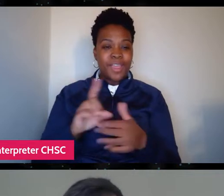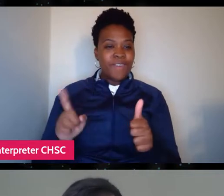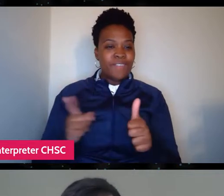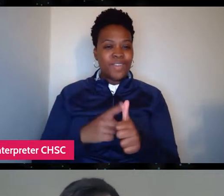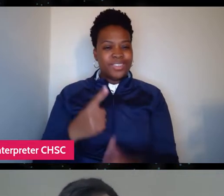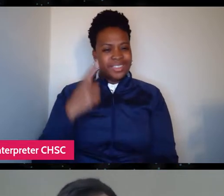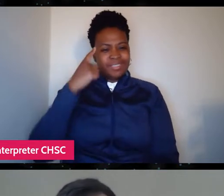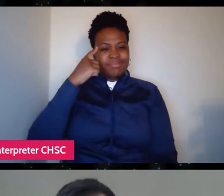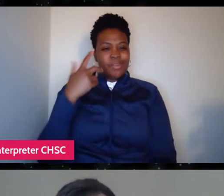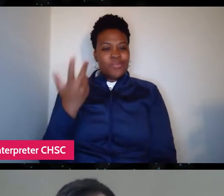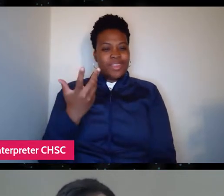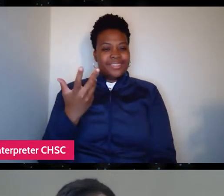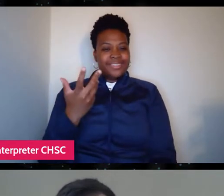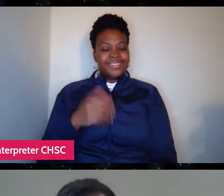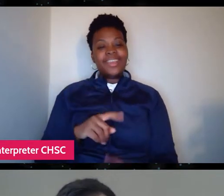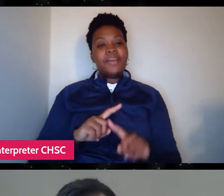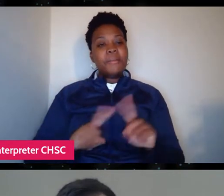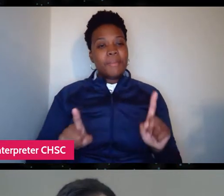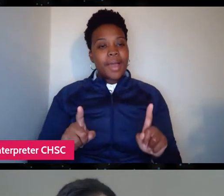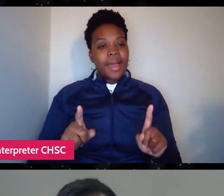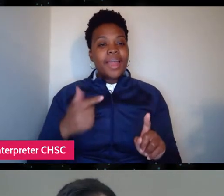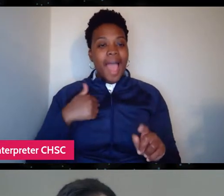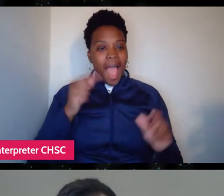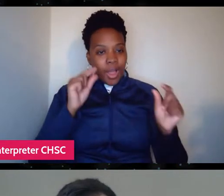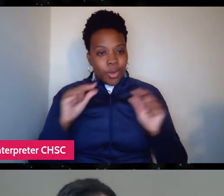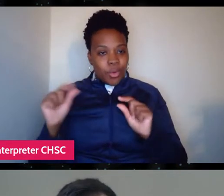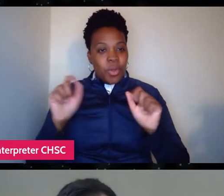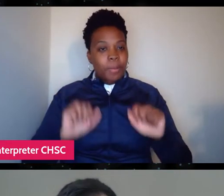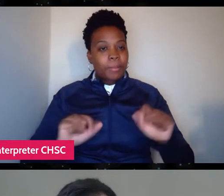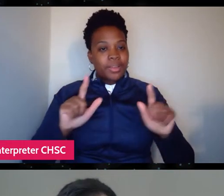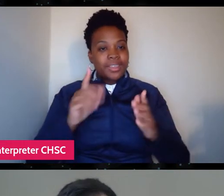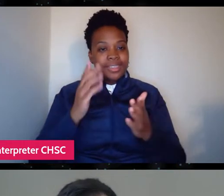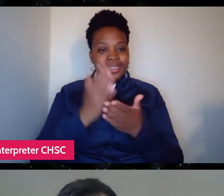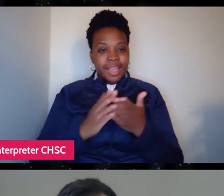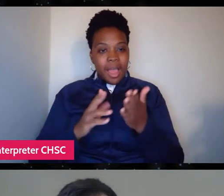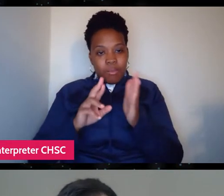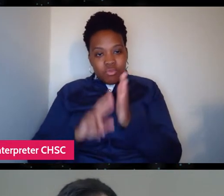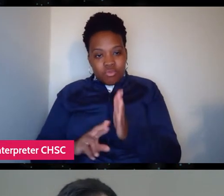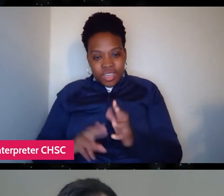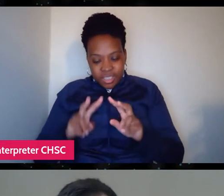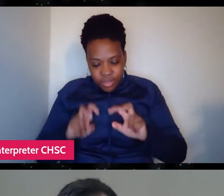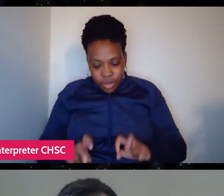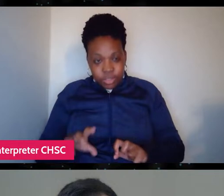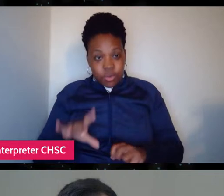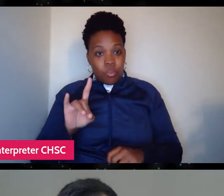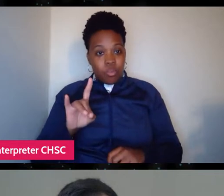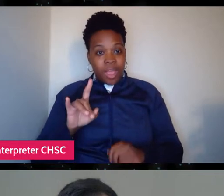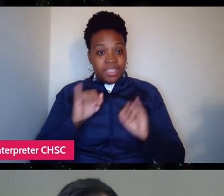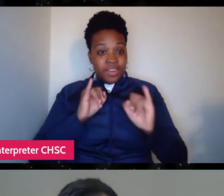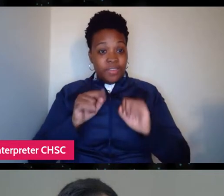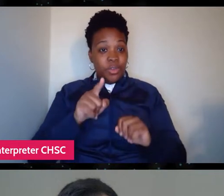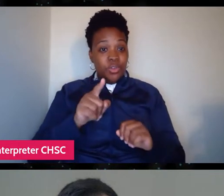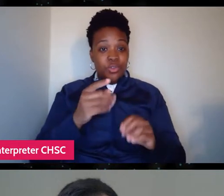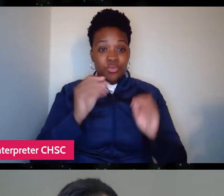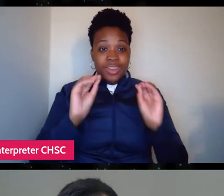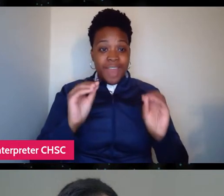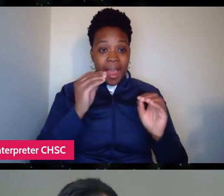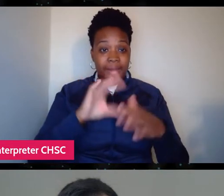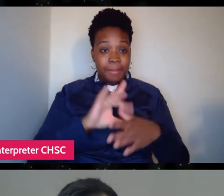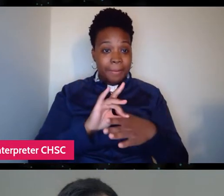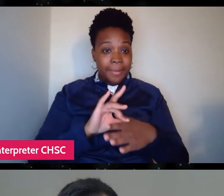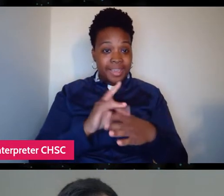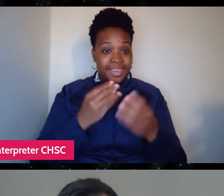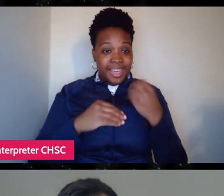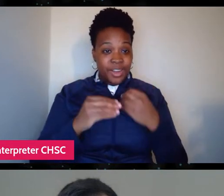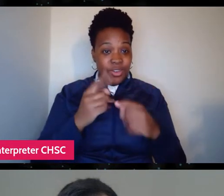impression? But, you know, like I said, I Googled you. I did some research, watched some interviews. You're a non-meat eater, correct? Mm-hmm. Correct.